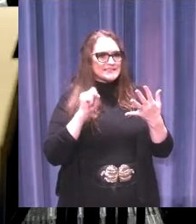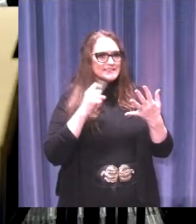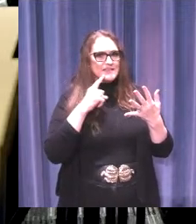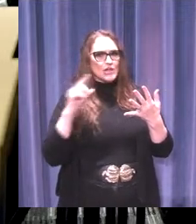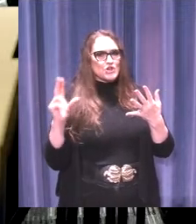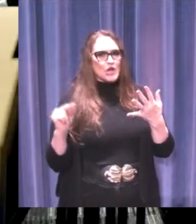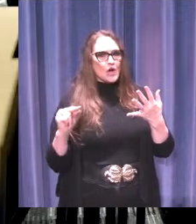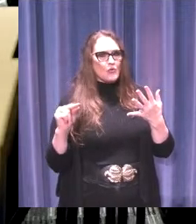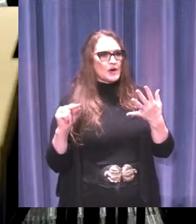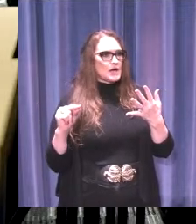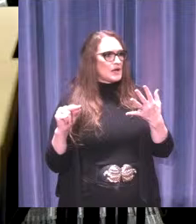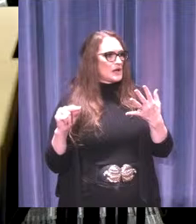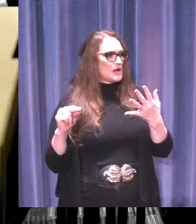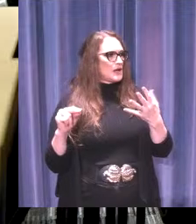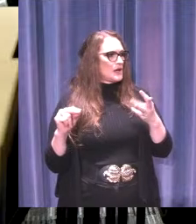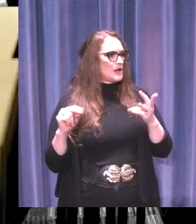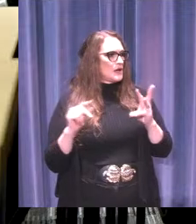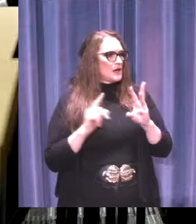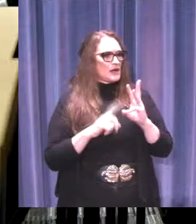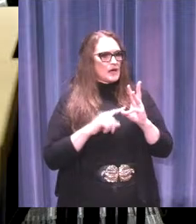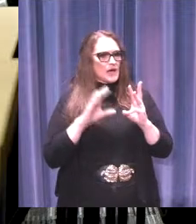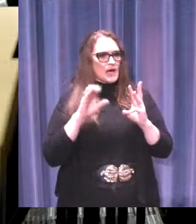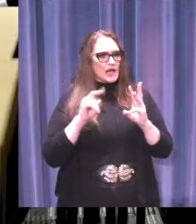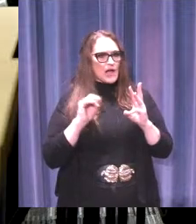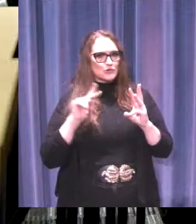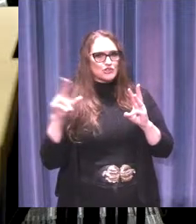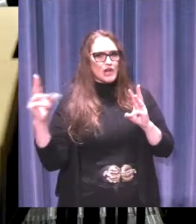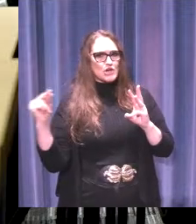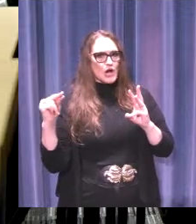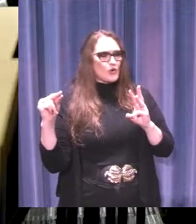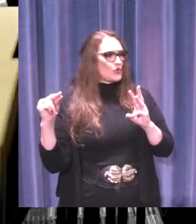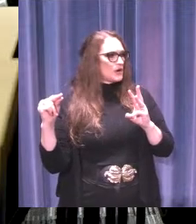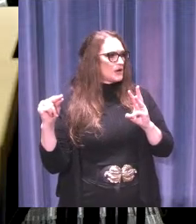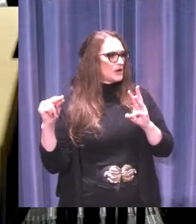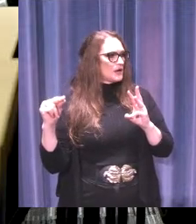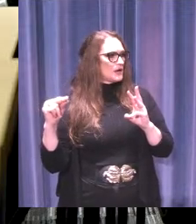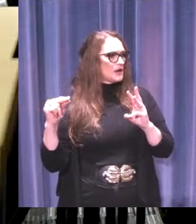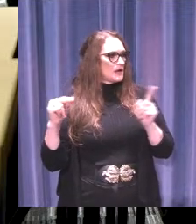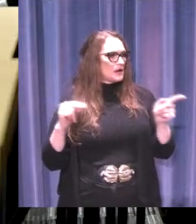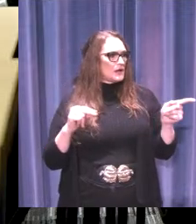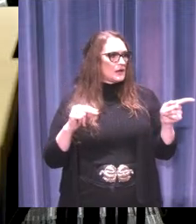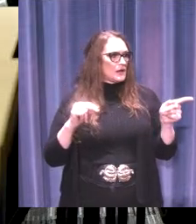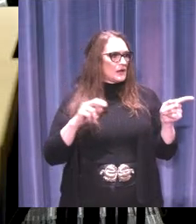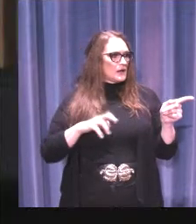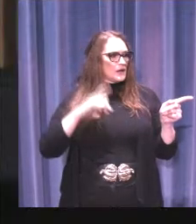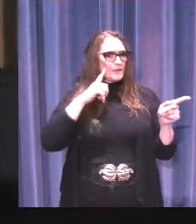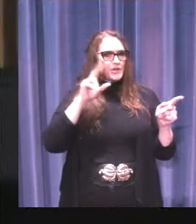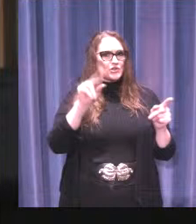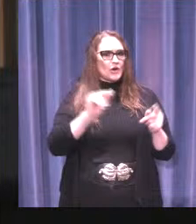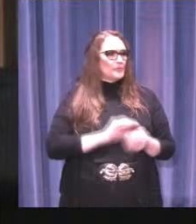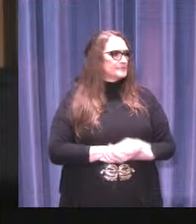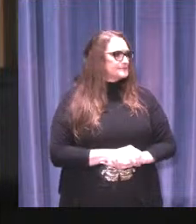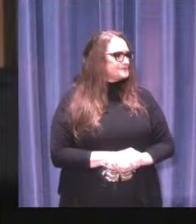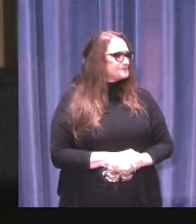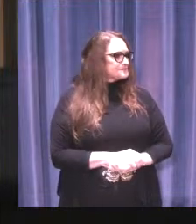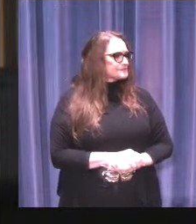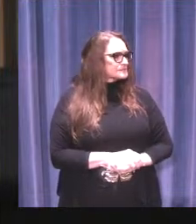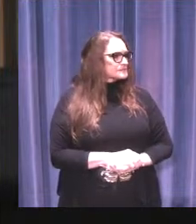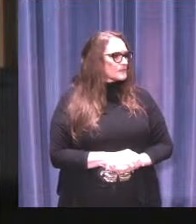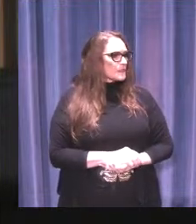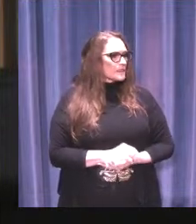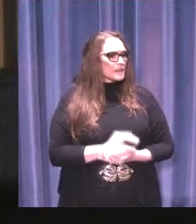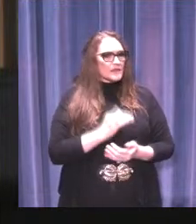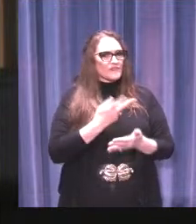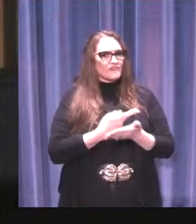No. Trustee Couch. No. Trustee Overman, no. The